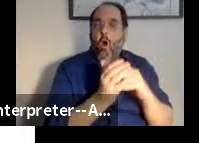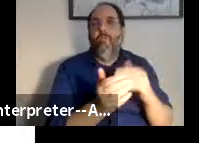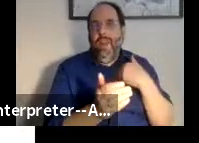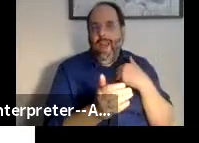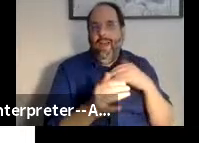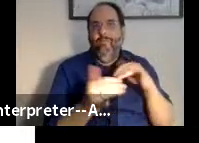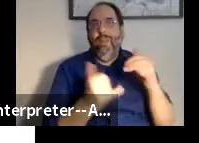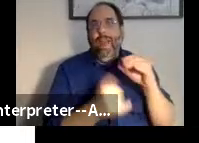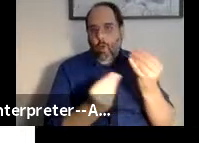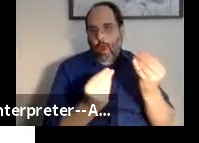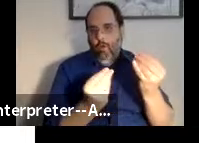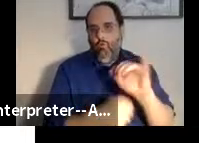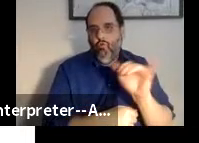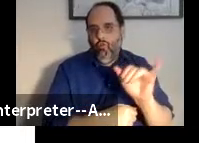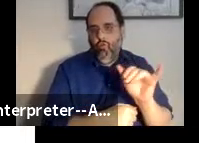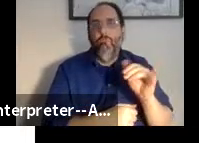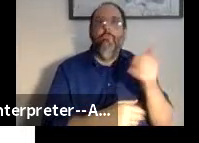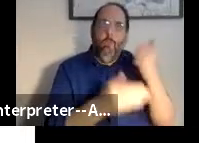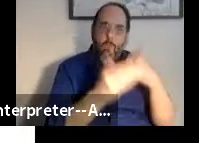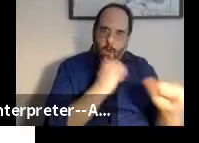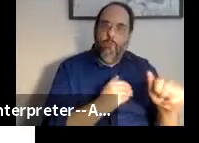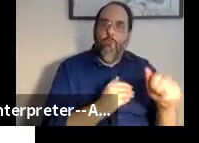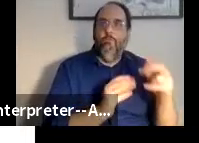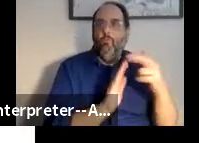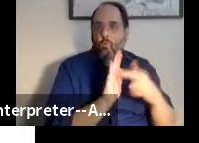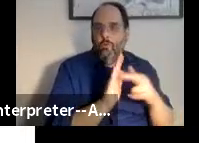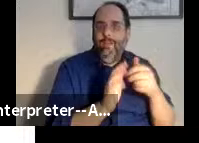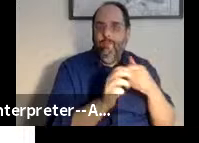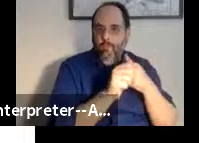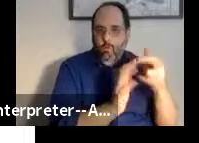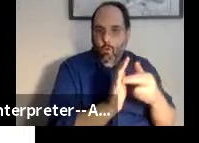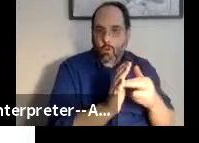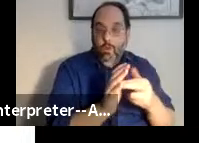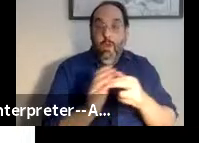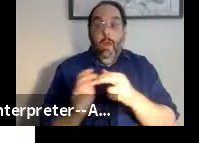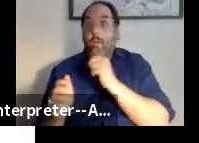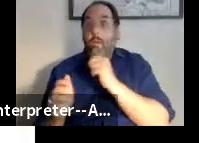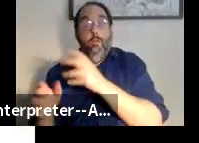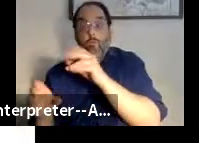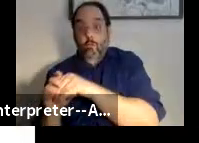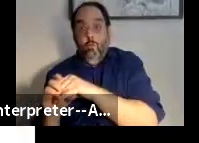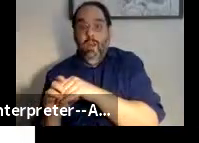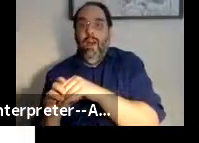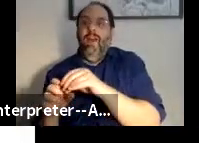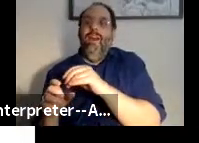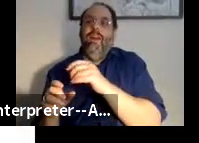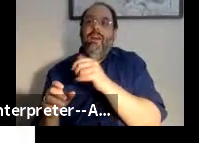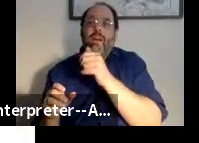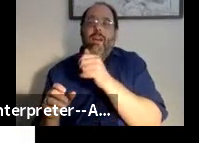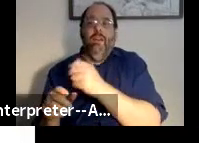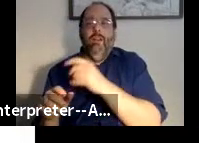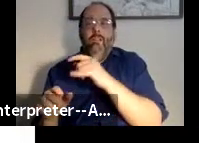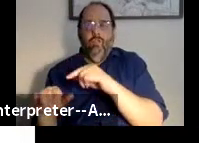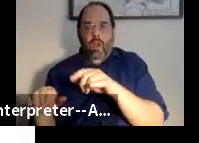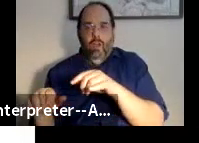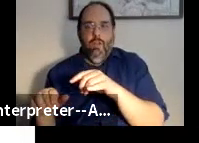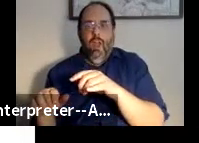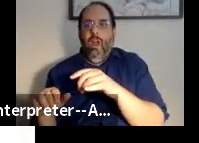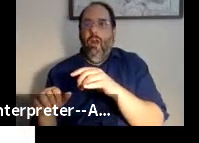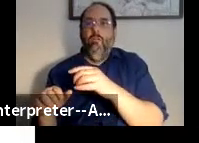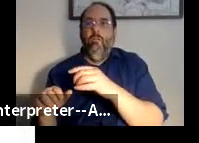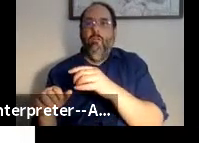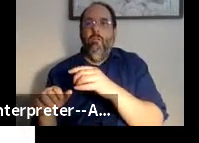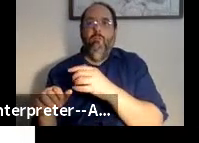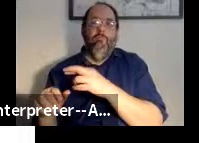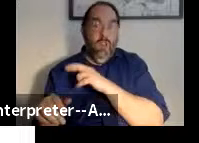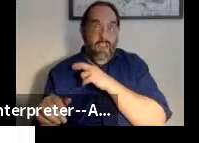have play areas as well that are covered. Those that are not are child care centers that are actually run by religious entities, such as a